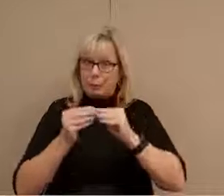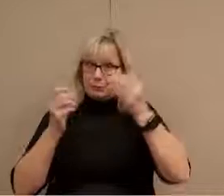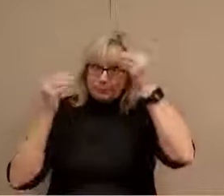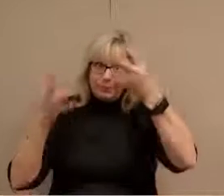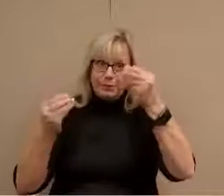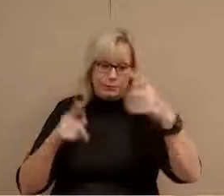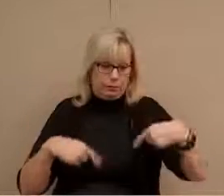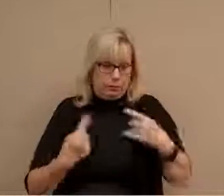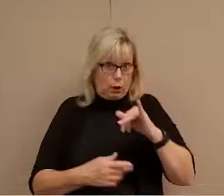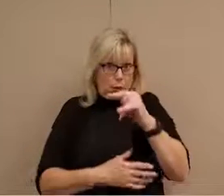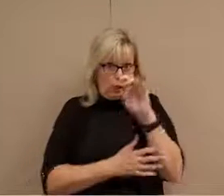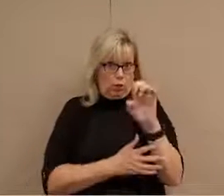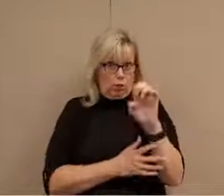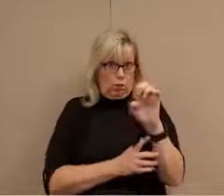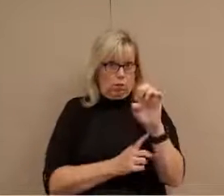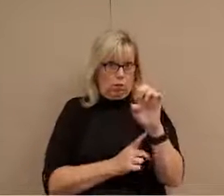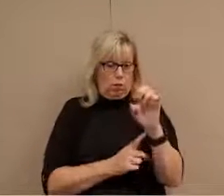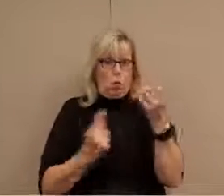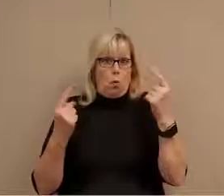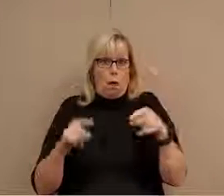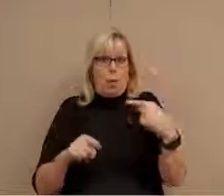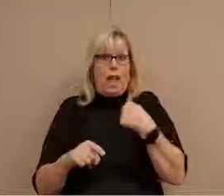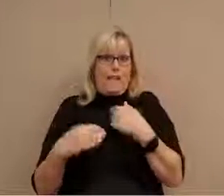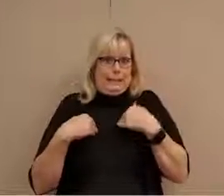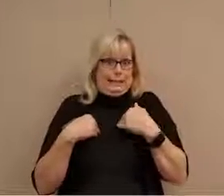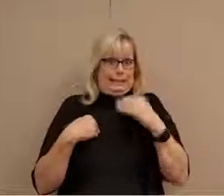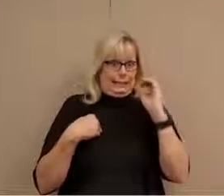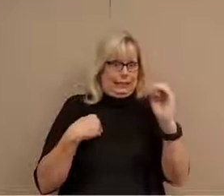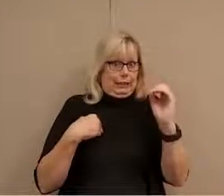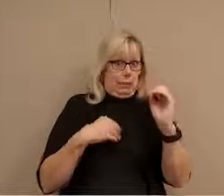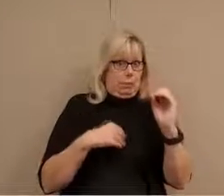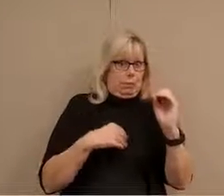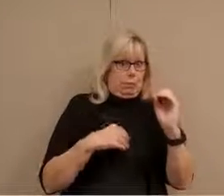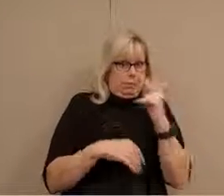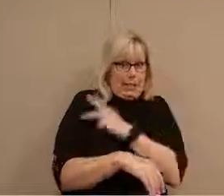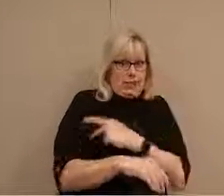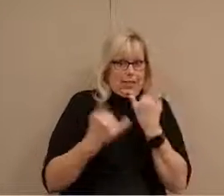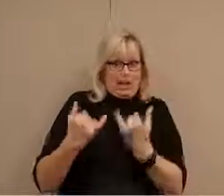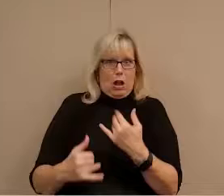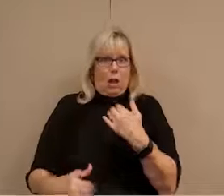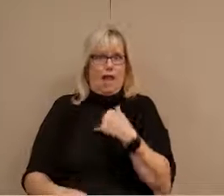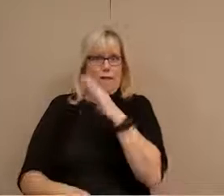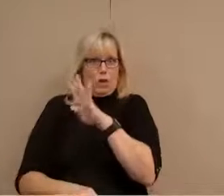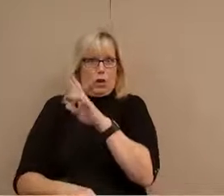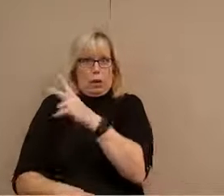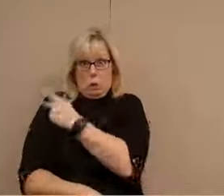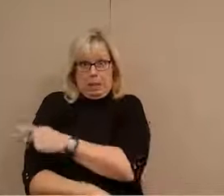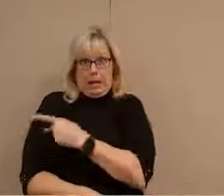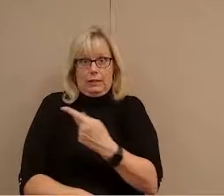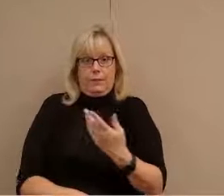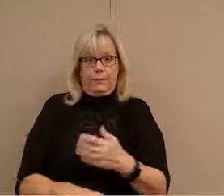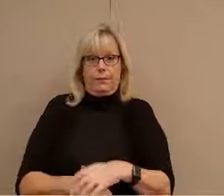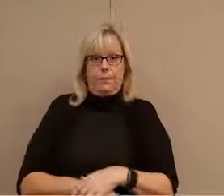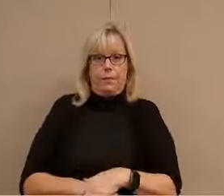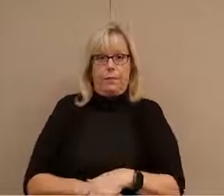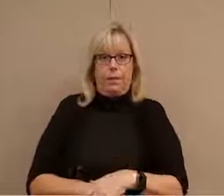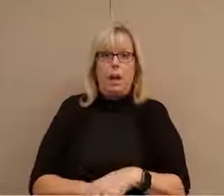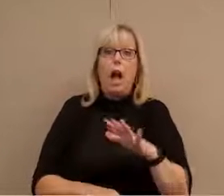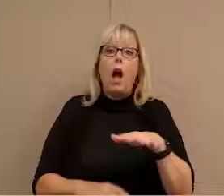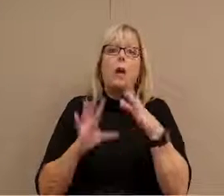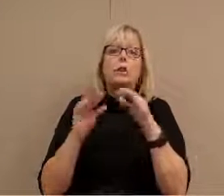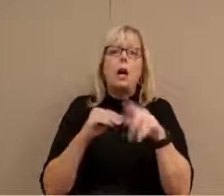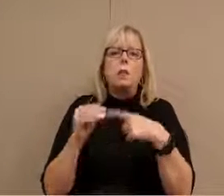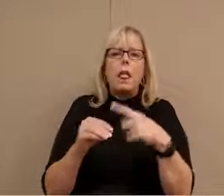since June when we were at 0, and today we're at 42. And I do want to talk